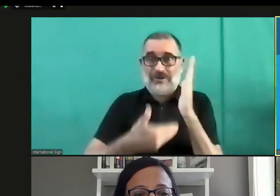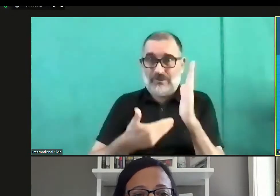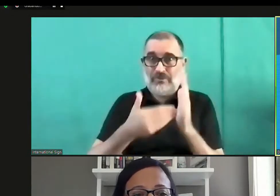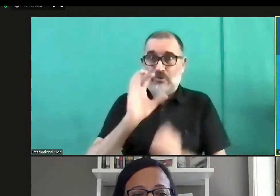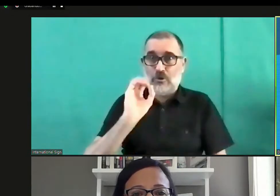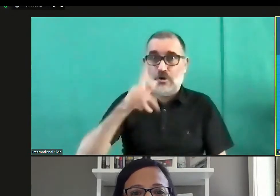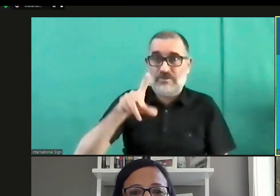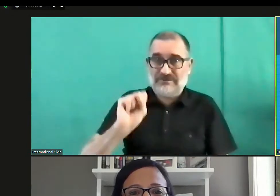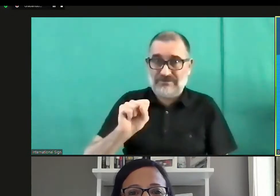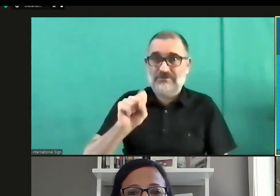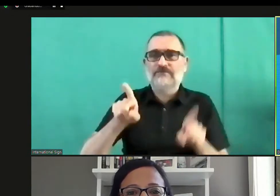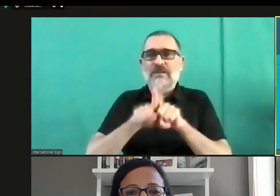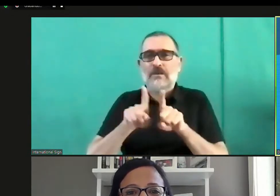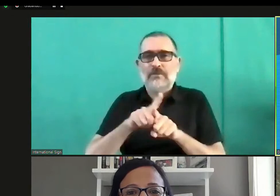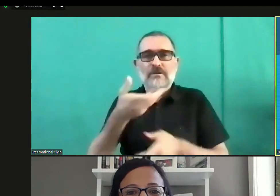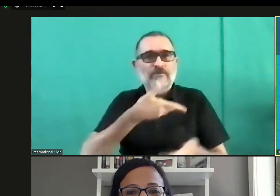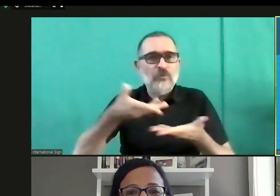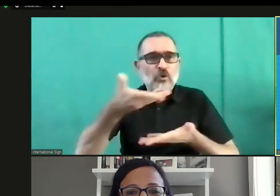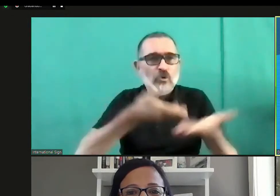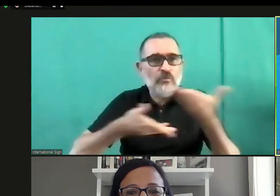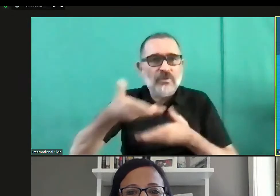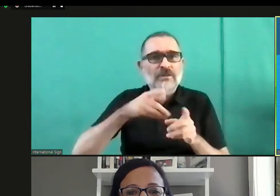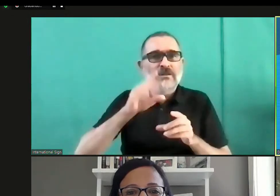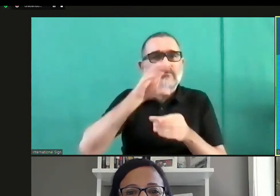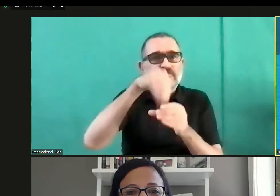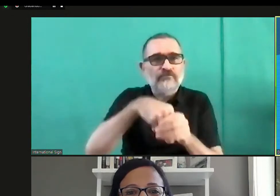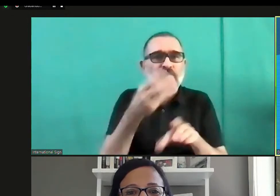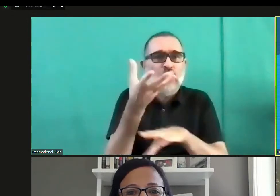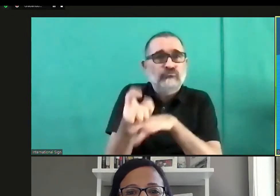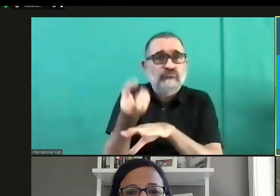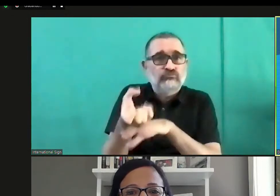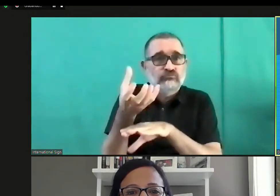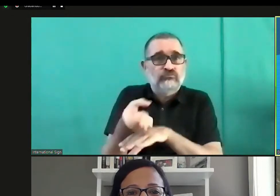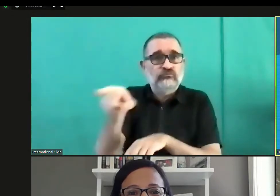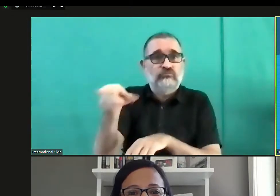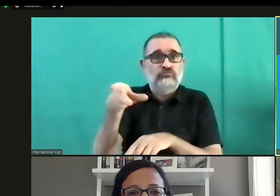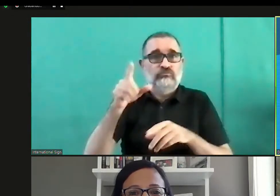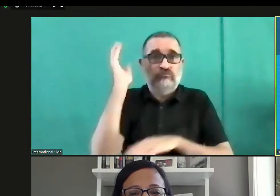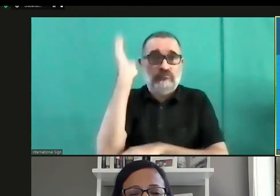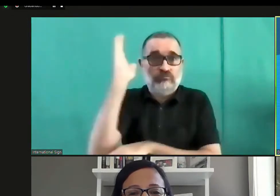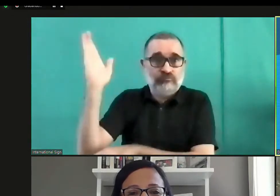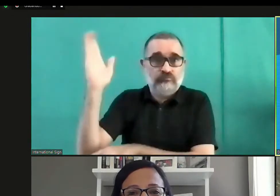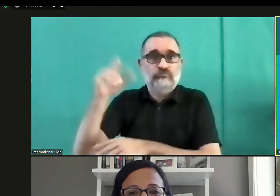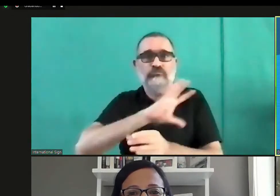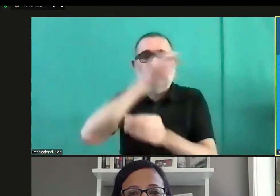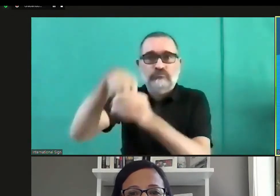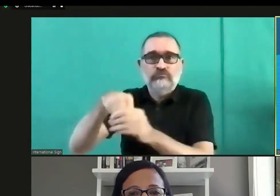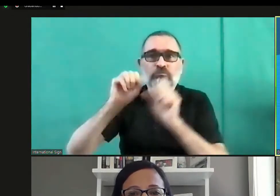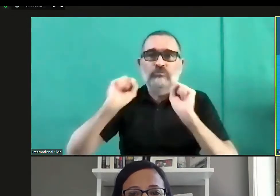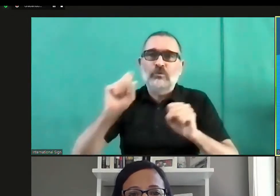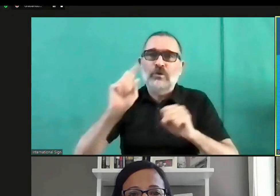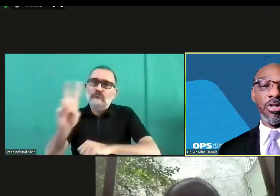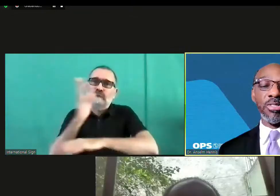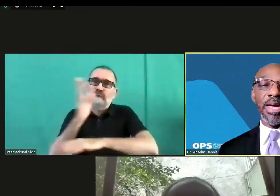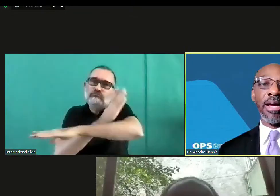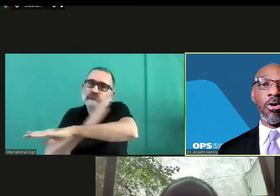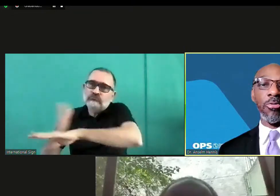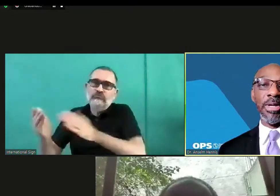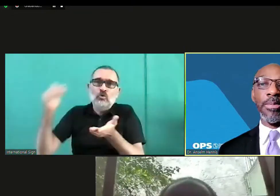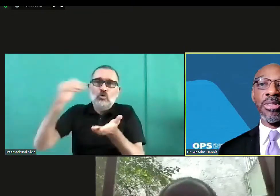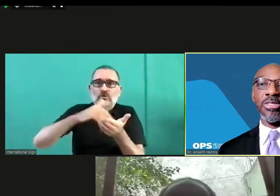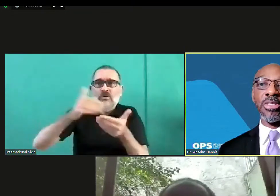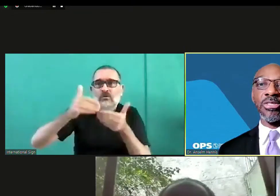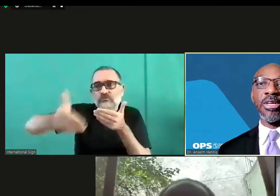questions so we don't leave anybody unsatisfied. Thanks to all, and again, it was a wonderful time to discuss and share ideas on